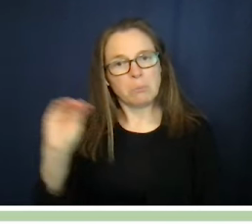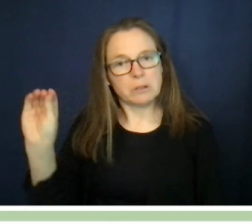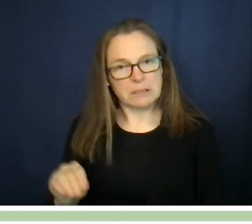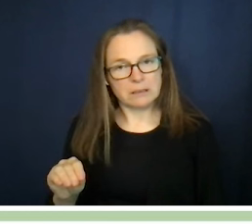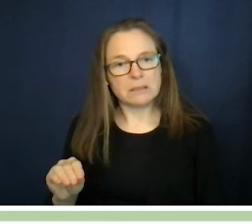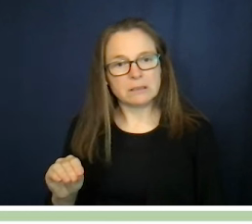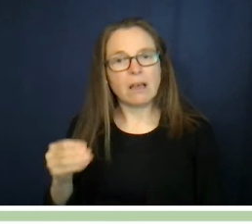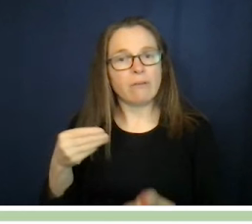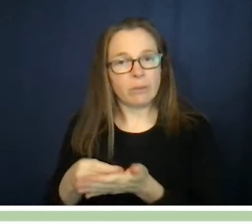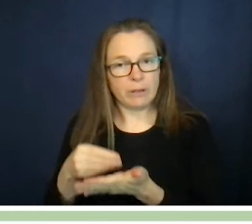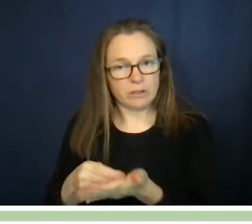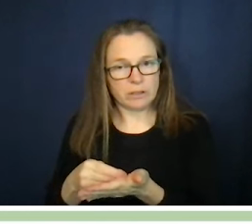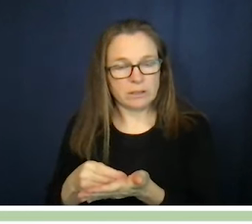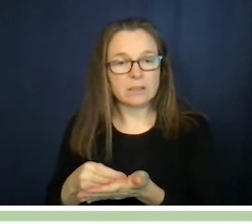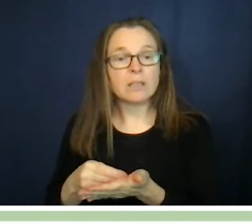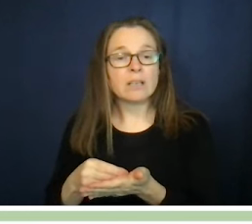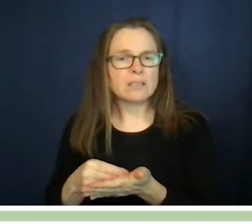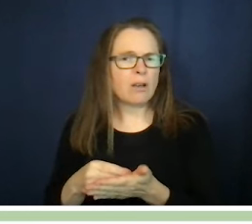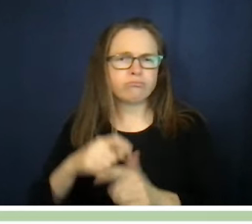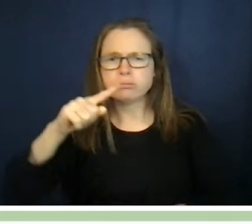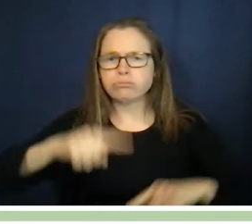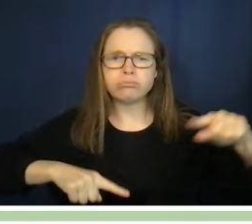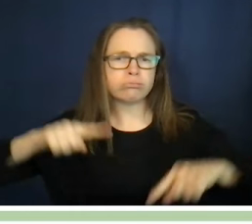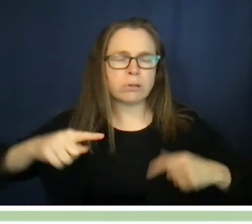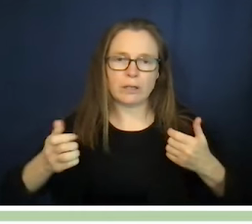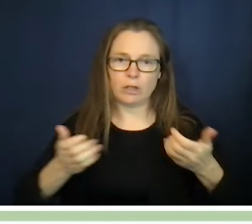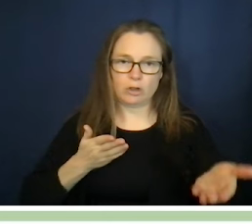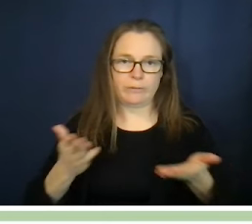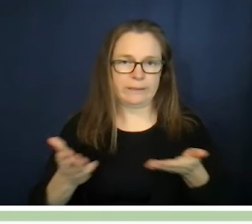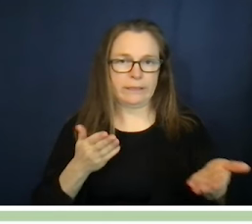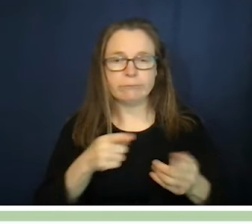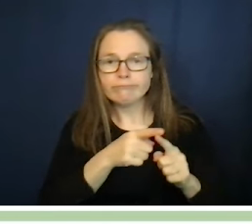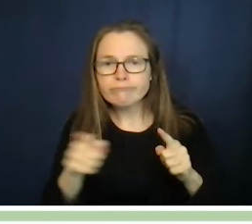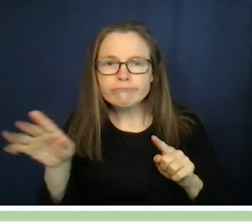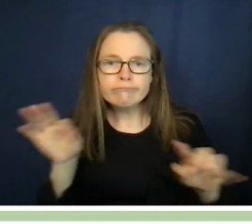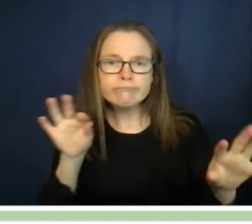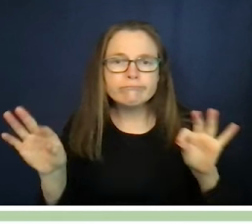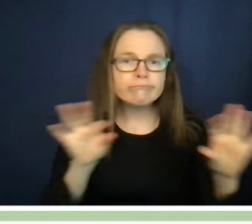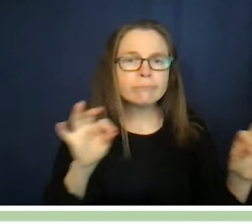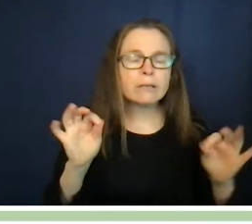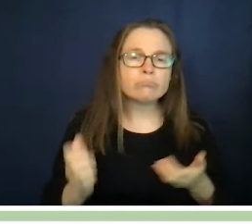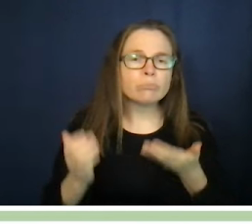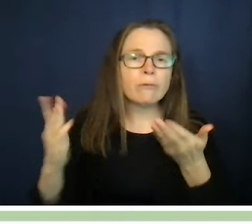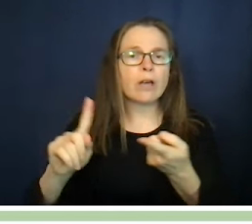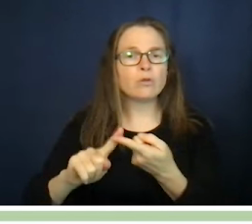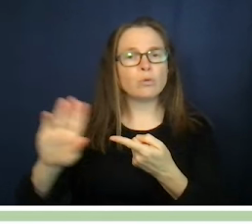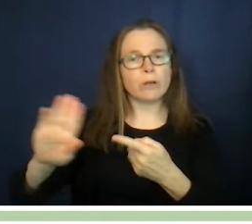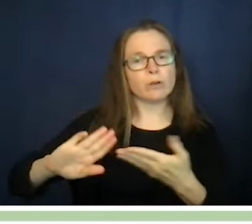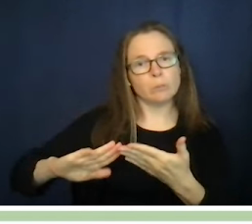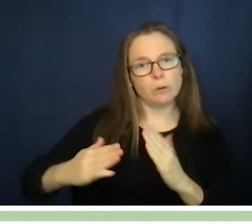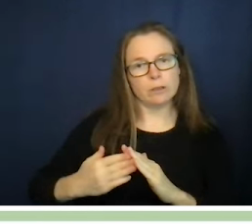budget, including a wider array of services that they could select to provide to their cultural